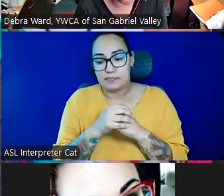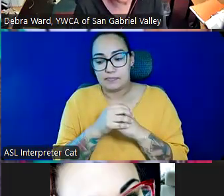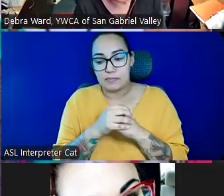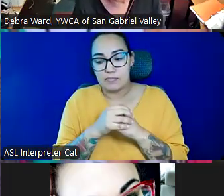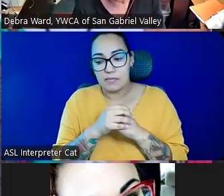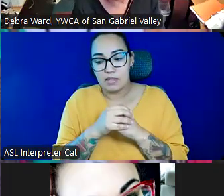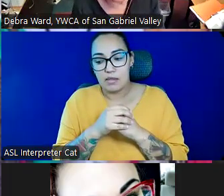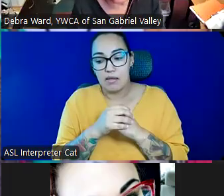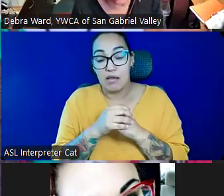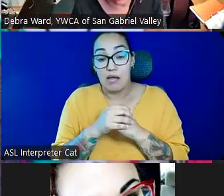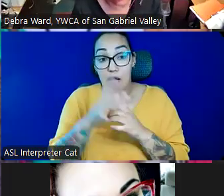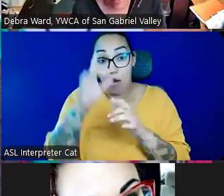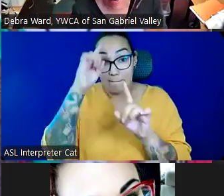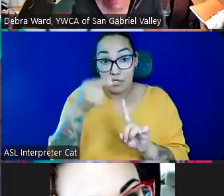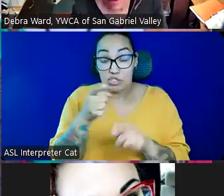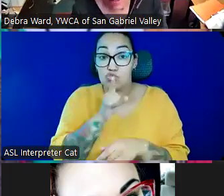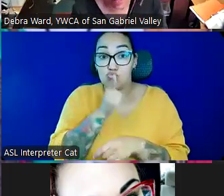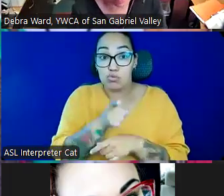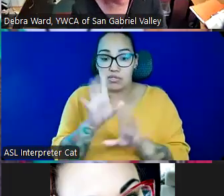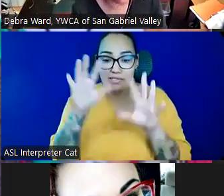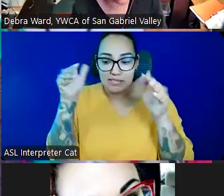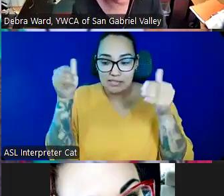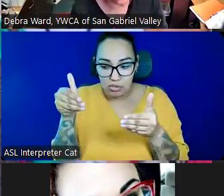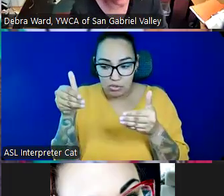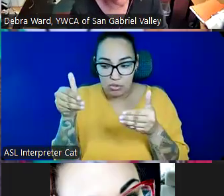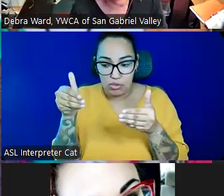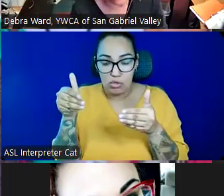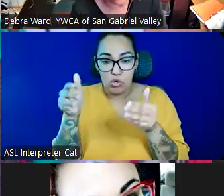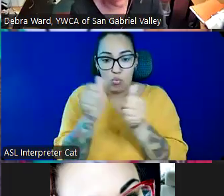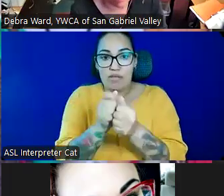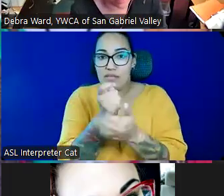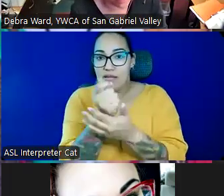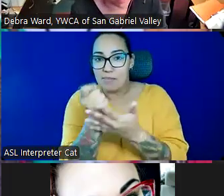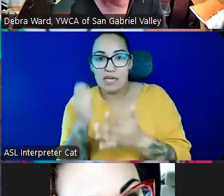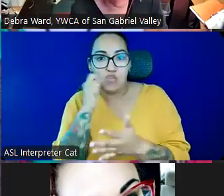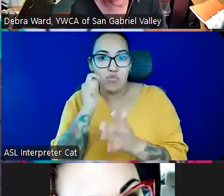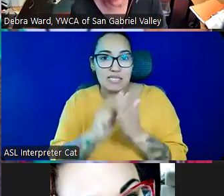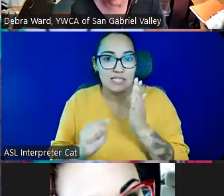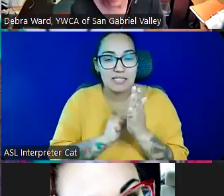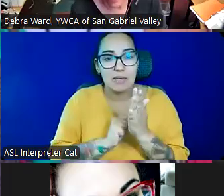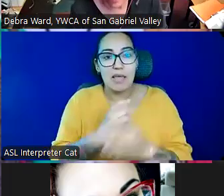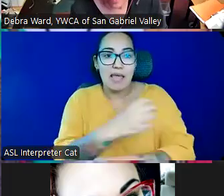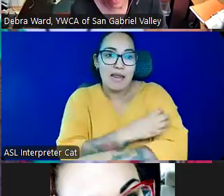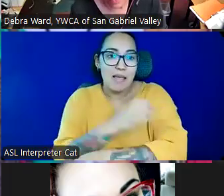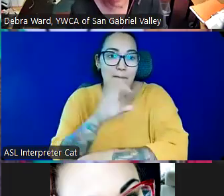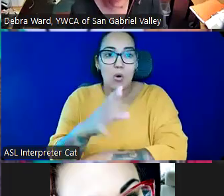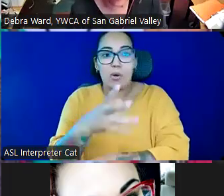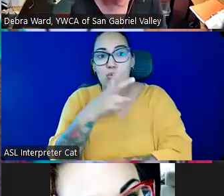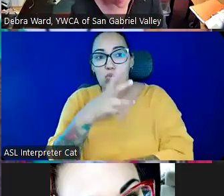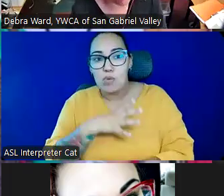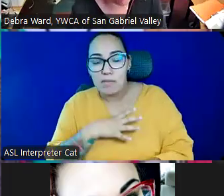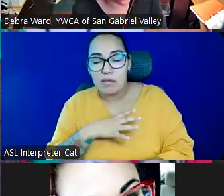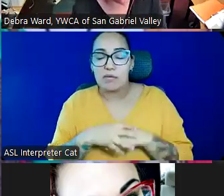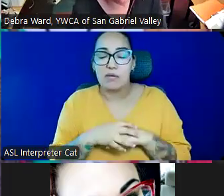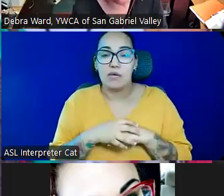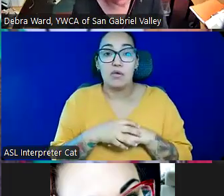Our mission is really centered around eliminating racism and empowering women. We do